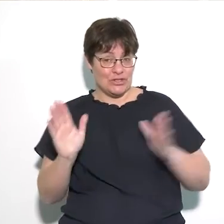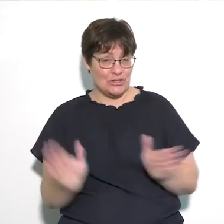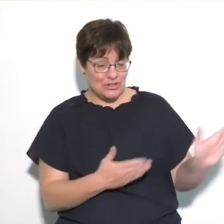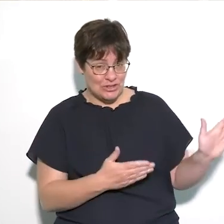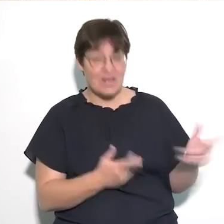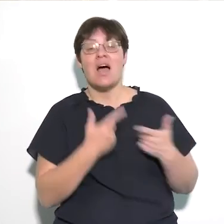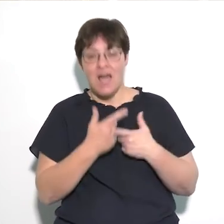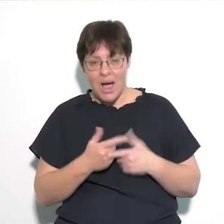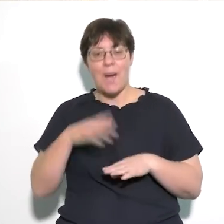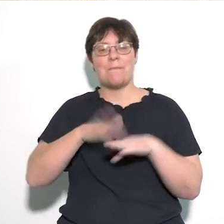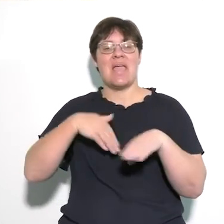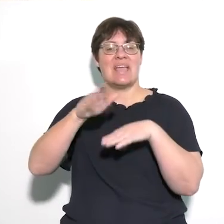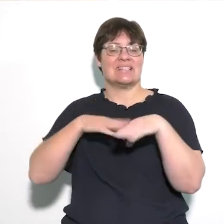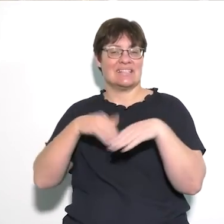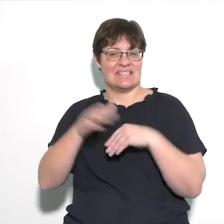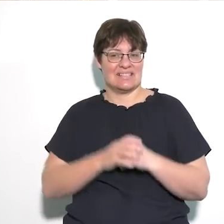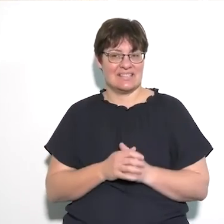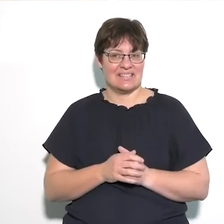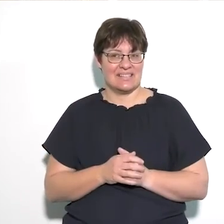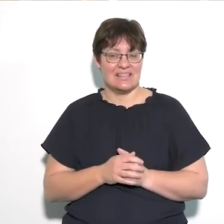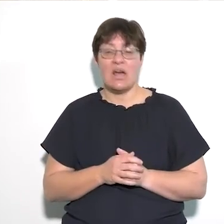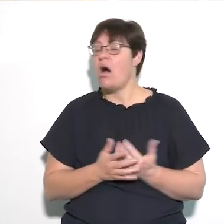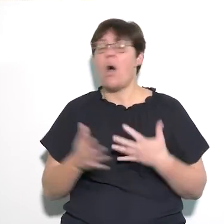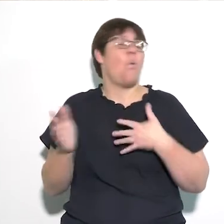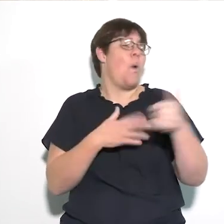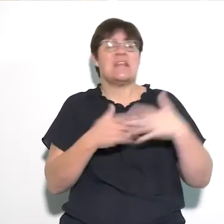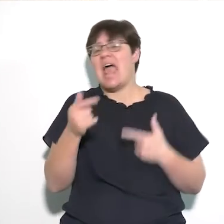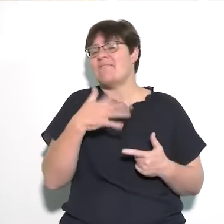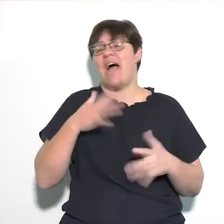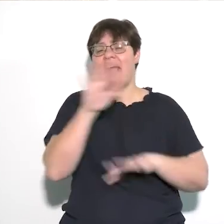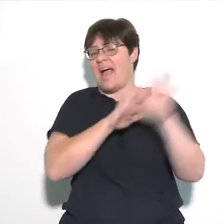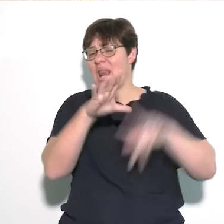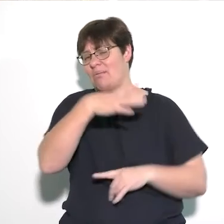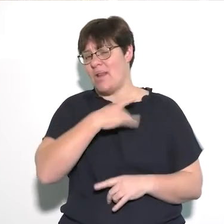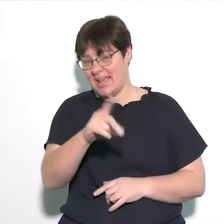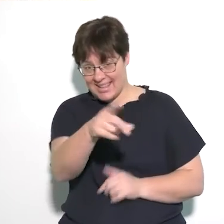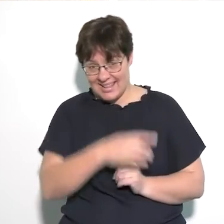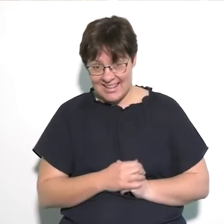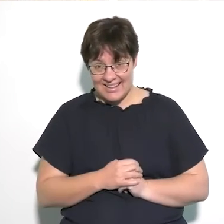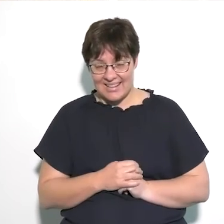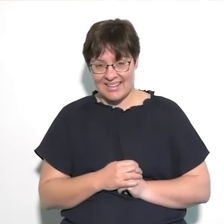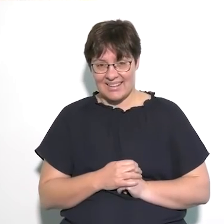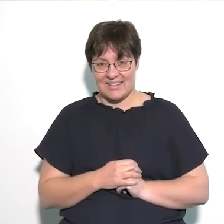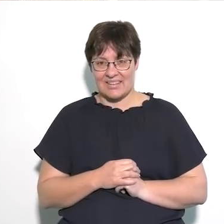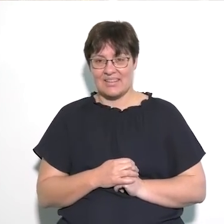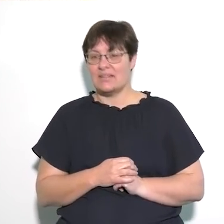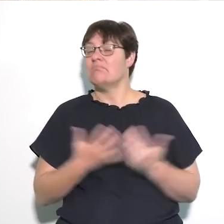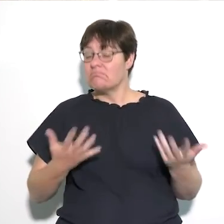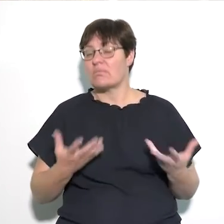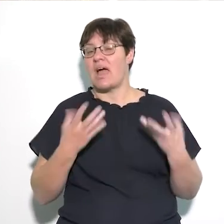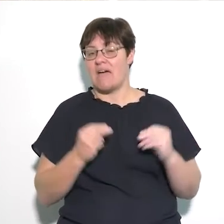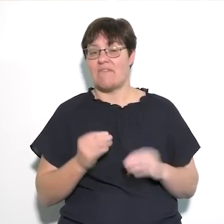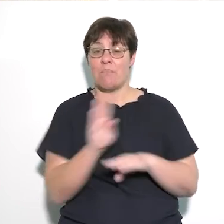that, begin to paint them. Paint them whatever color you like. So here,